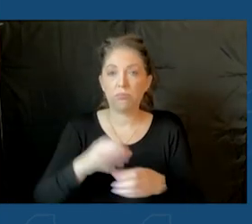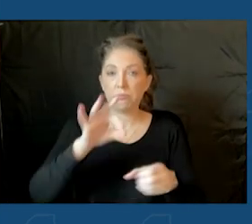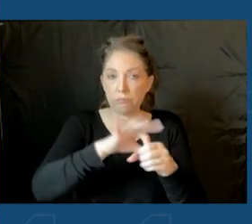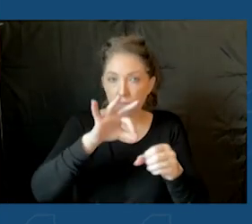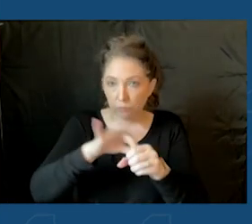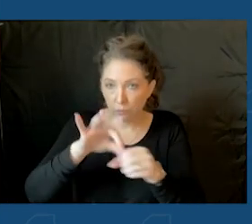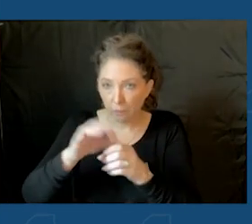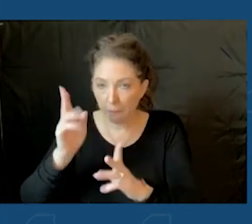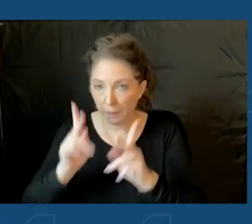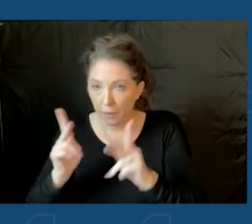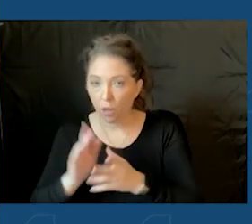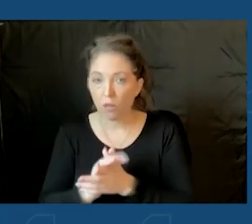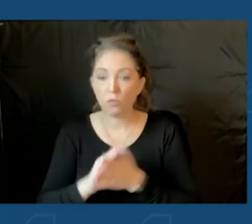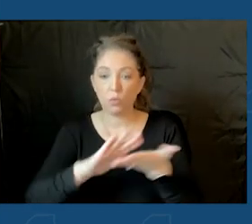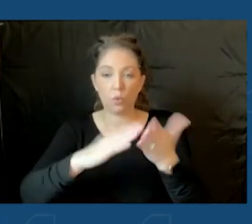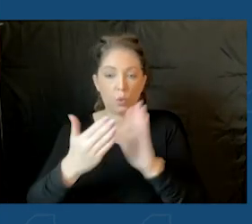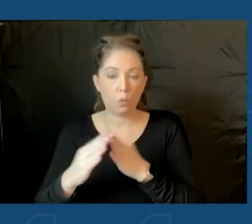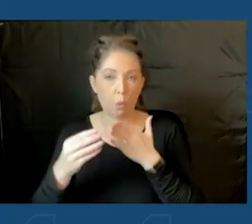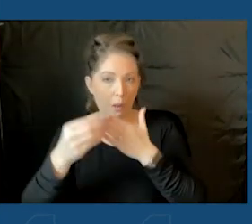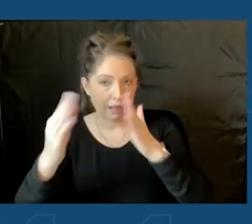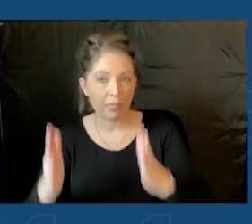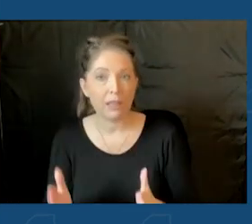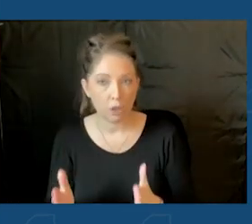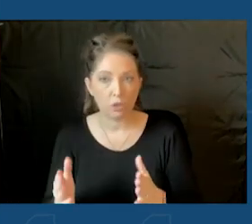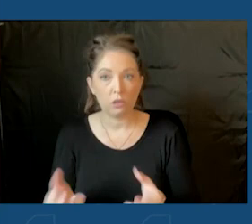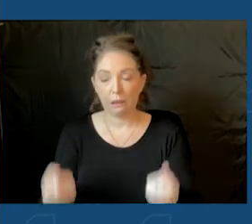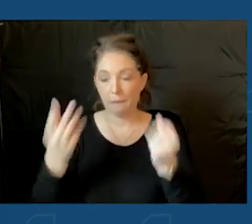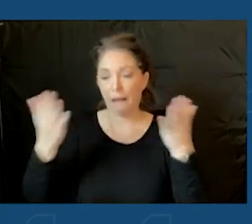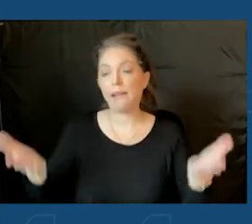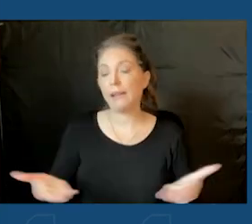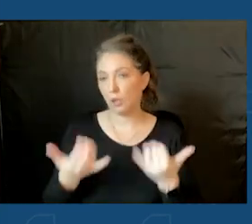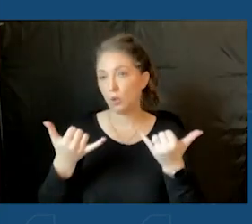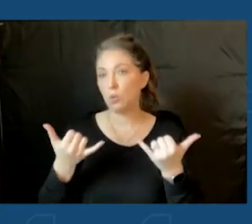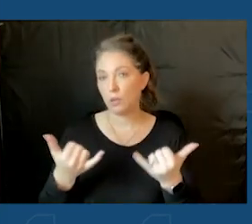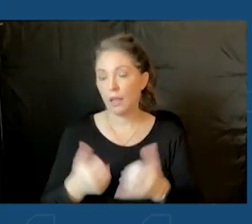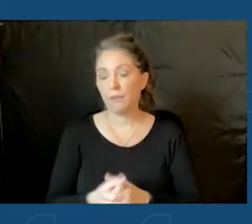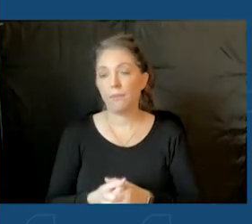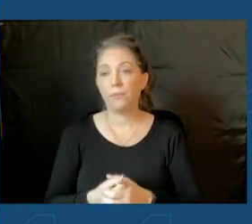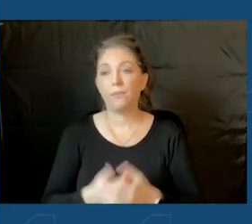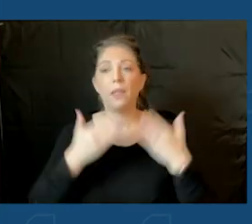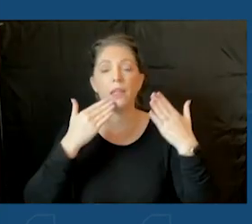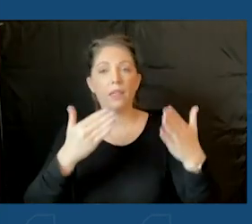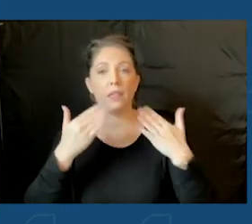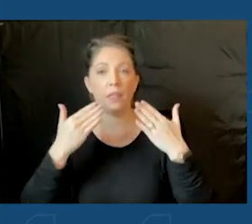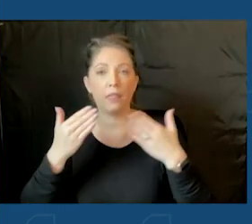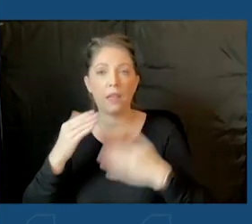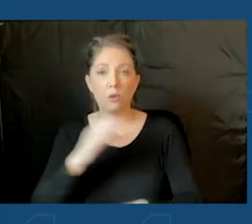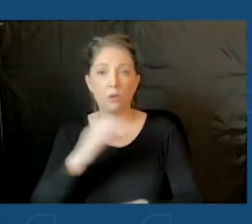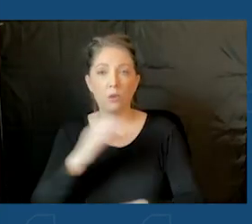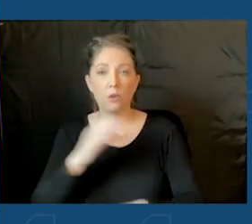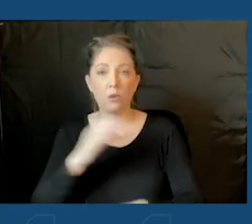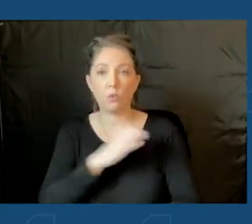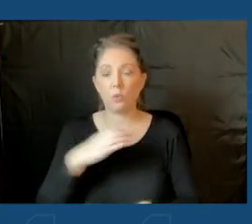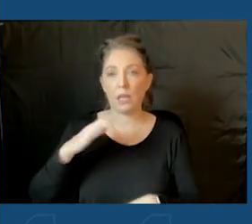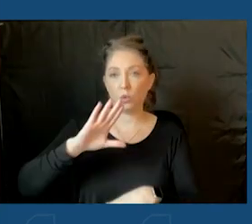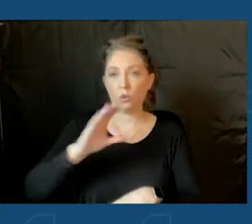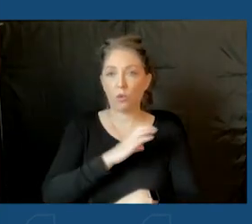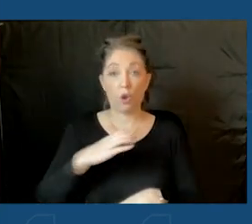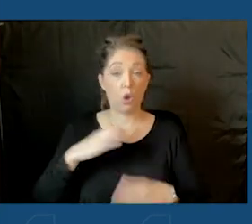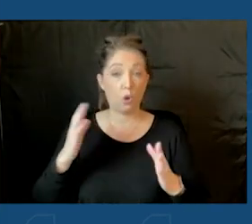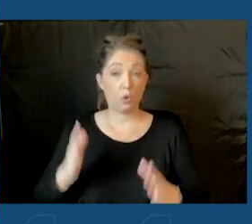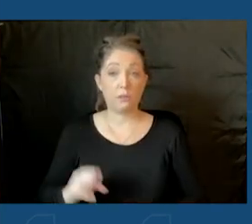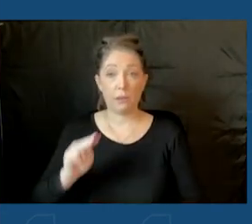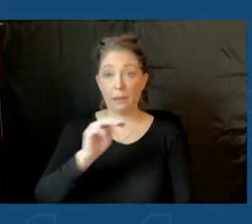many of whom are here today, with a big thank you to the council's co-chairs, Congressman Greg Meeks and